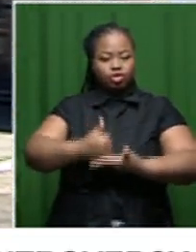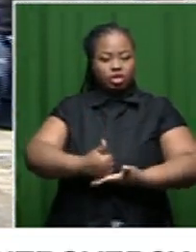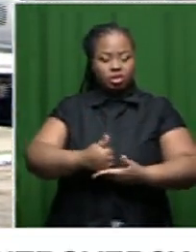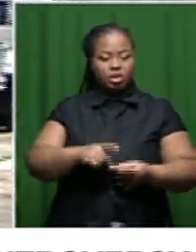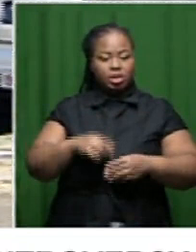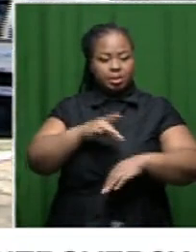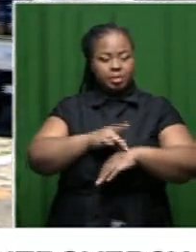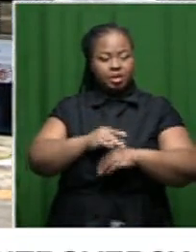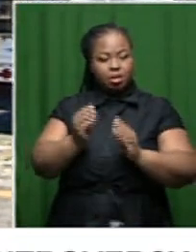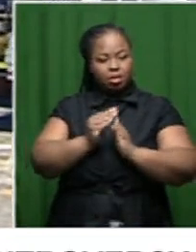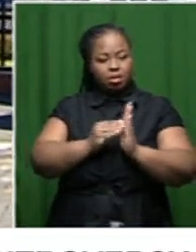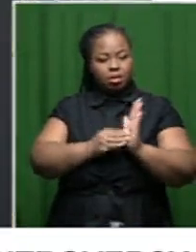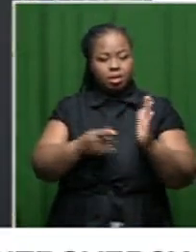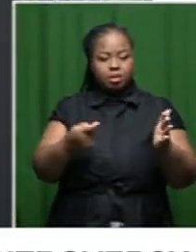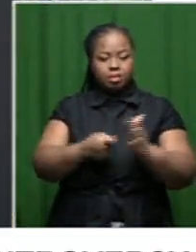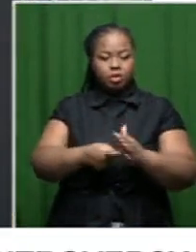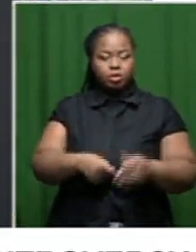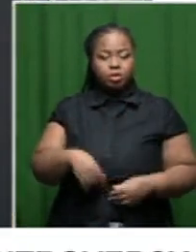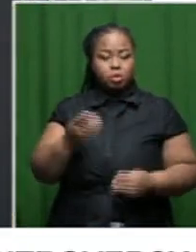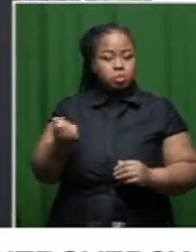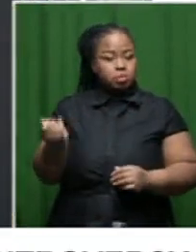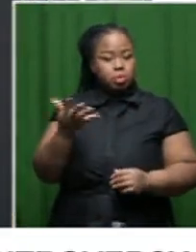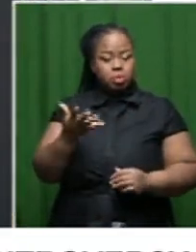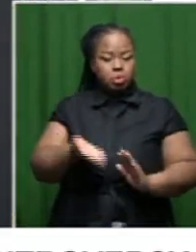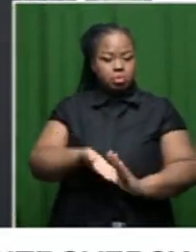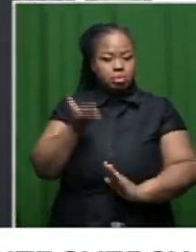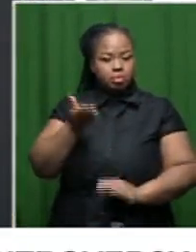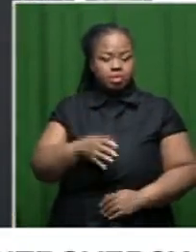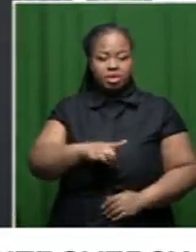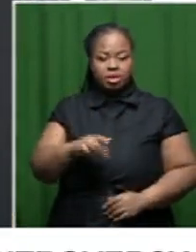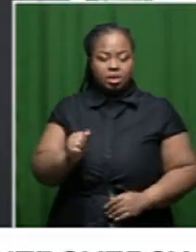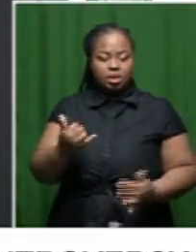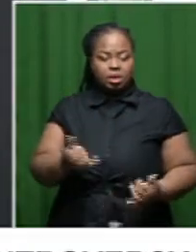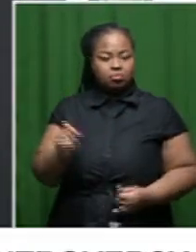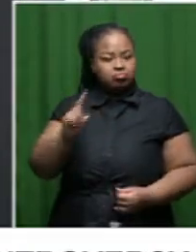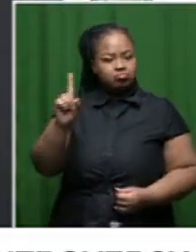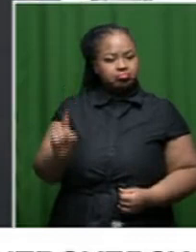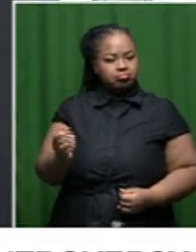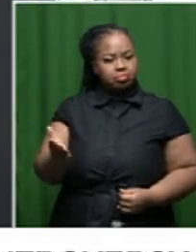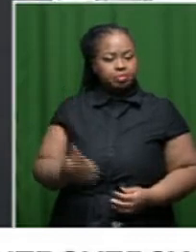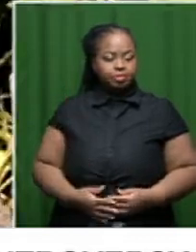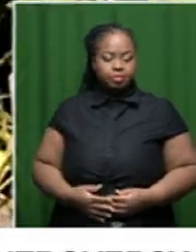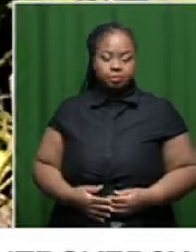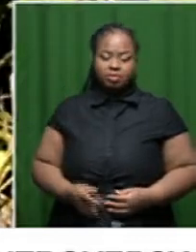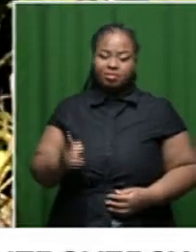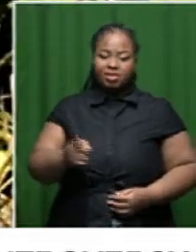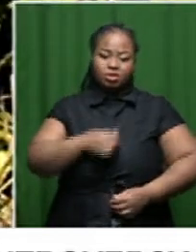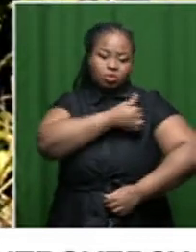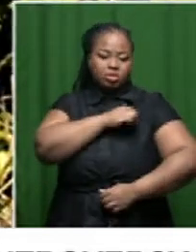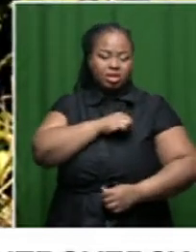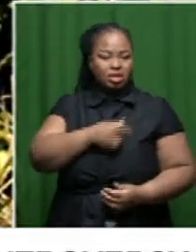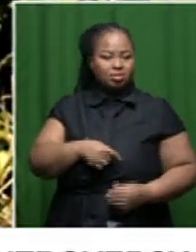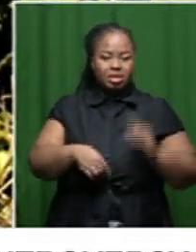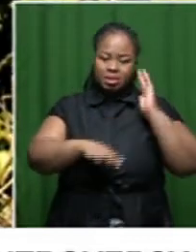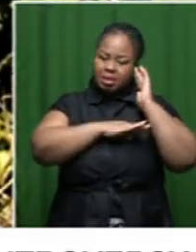items allegedly procured at an inflated cost. The DA has questioned this. This is a hospital that's short